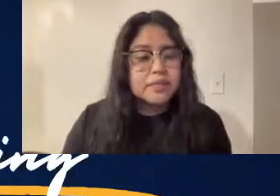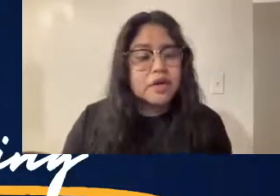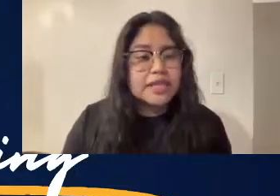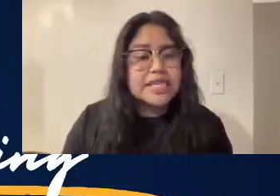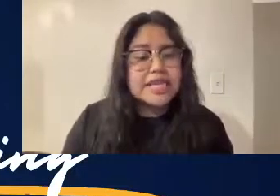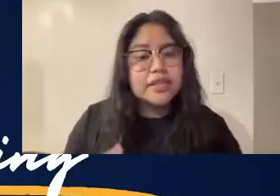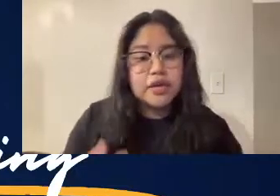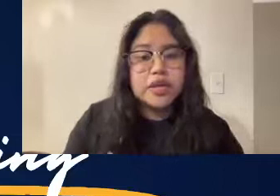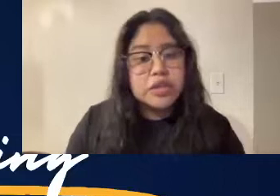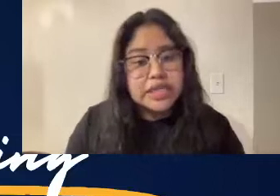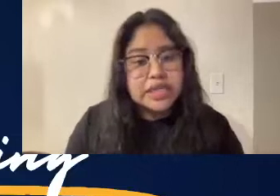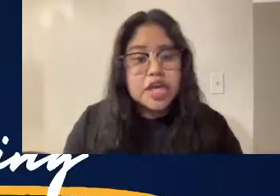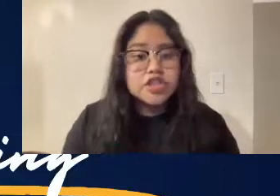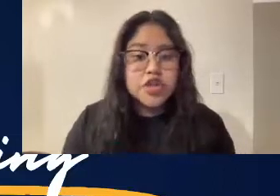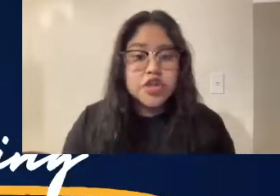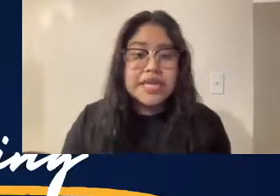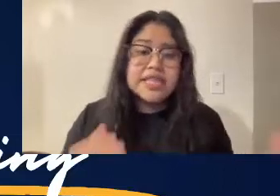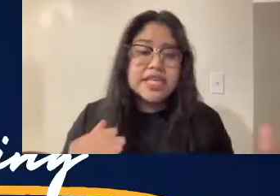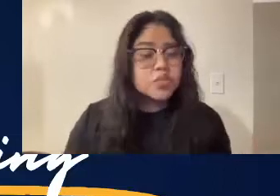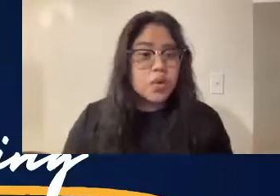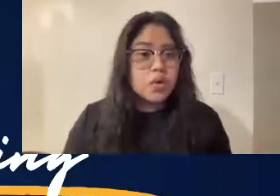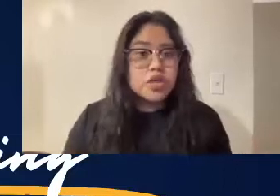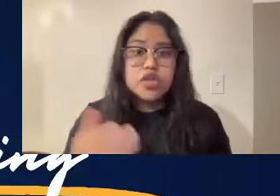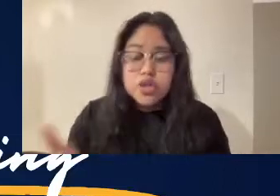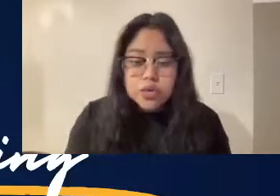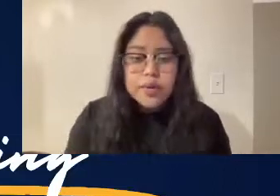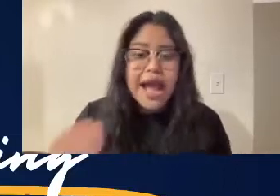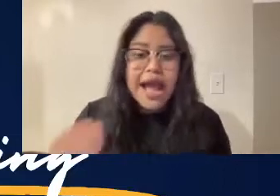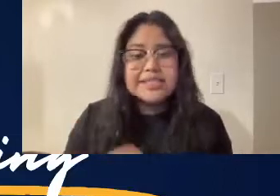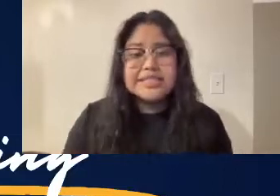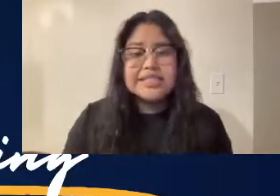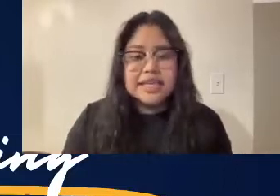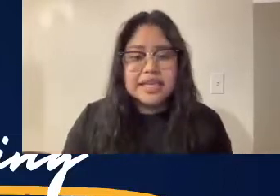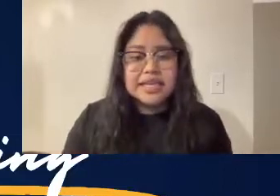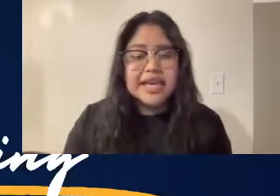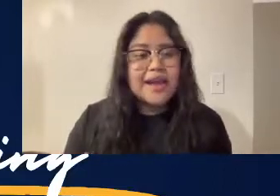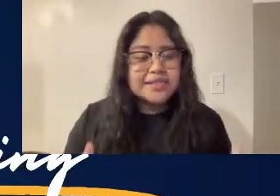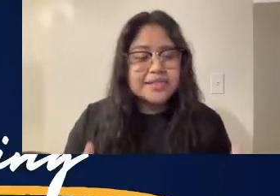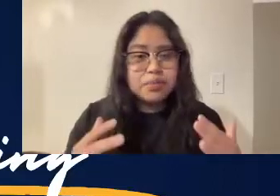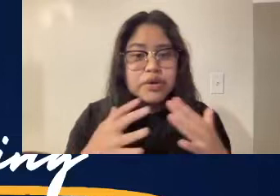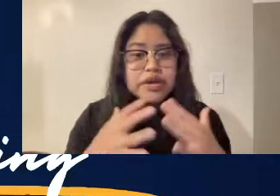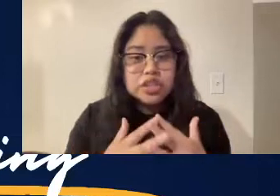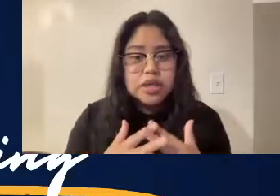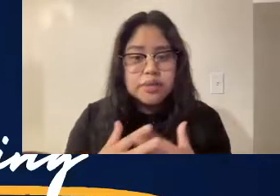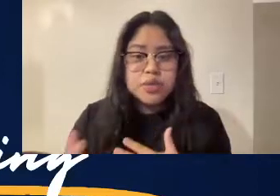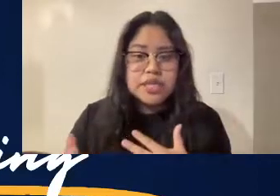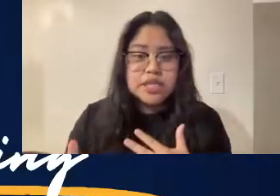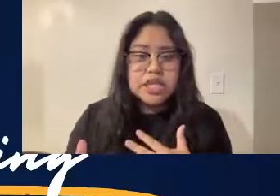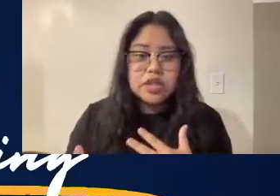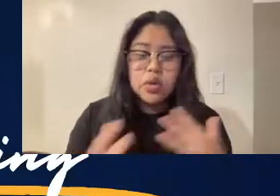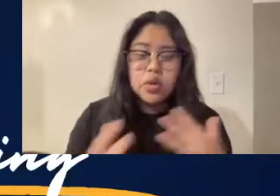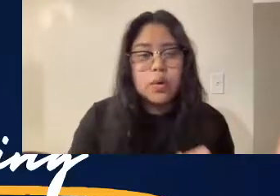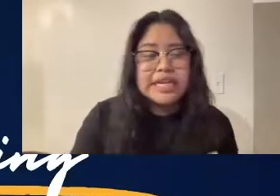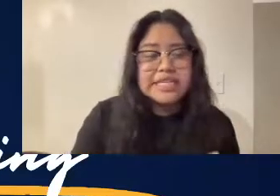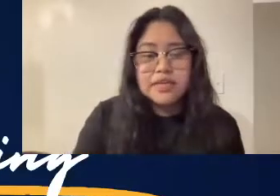activated Democrats in their community. So in this role, you as the delegate can act like a bridge between